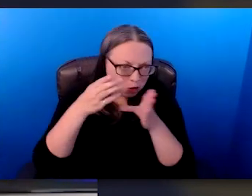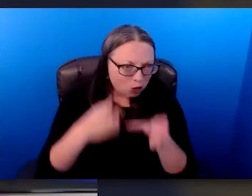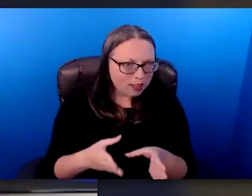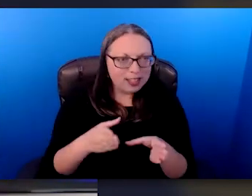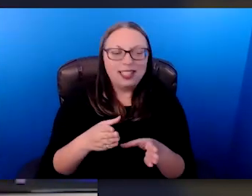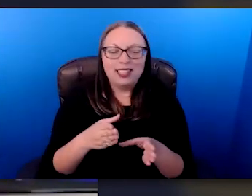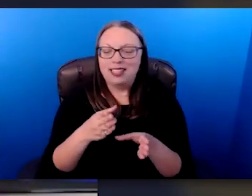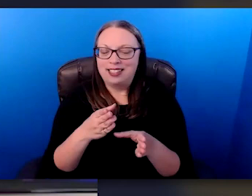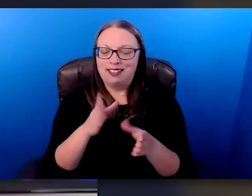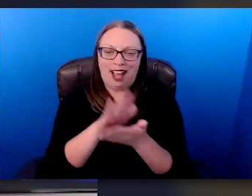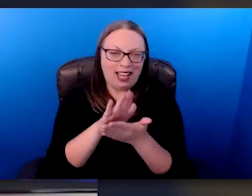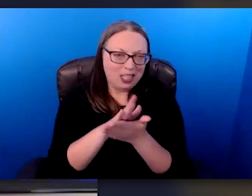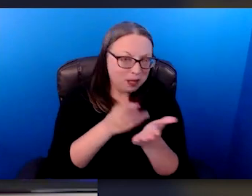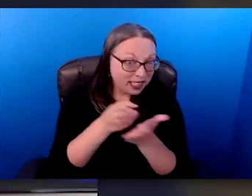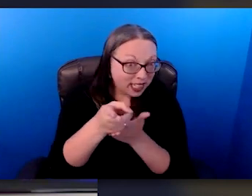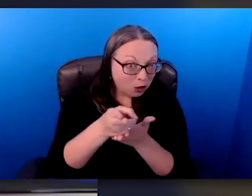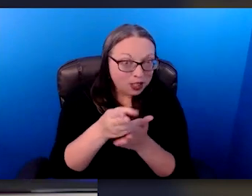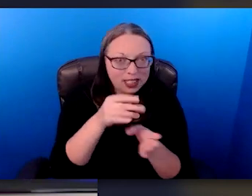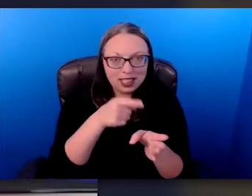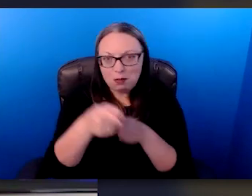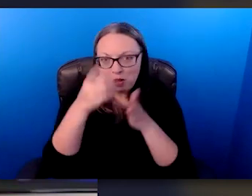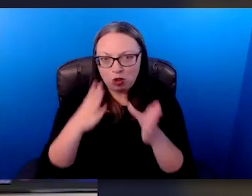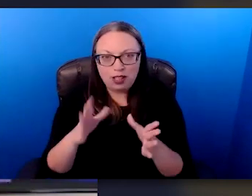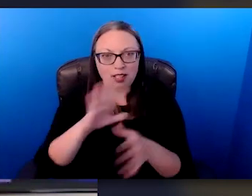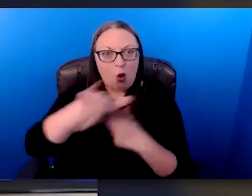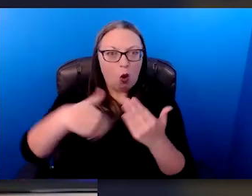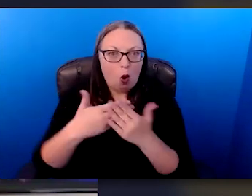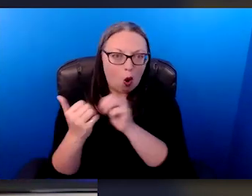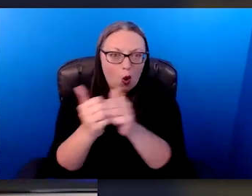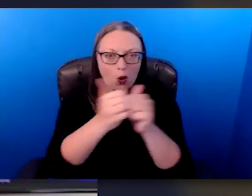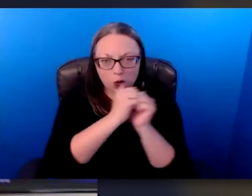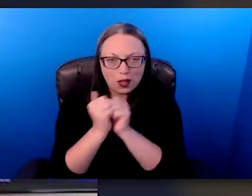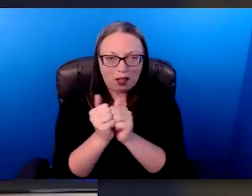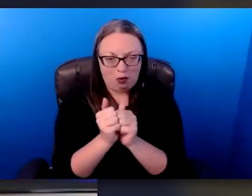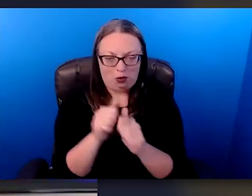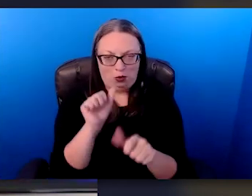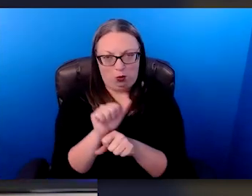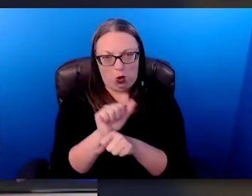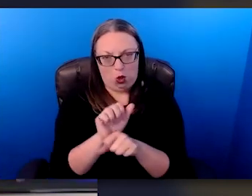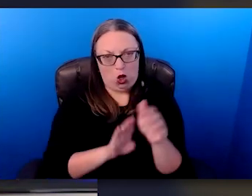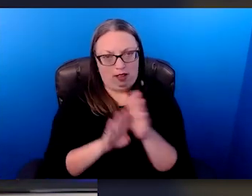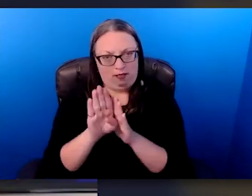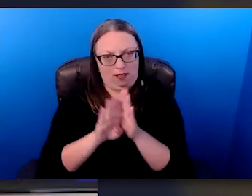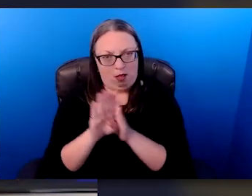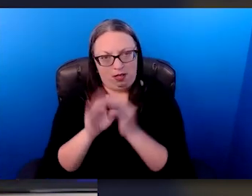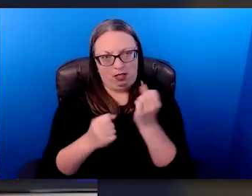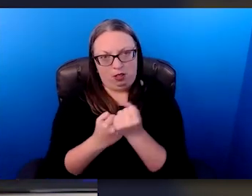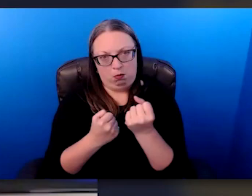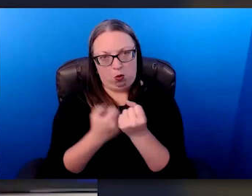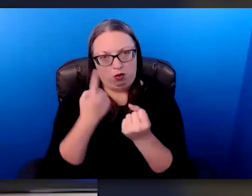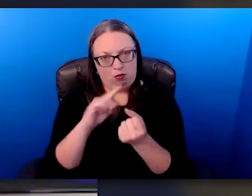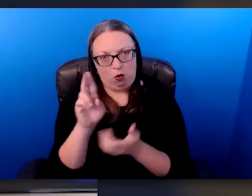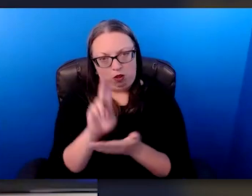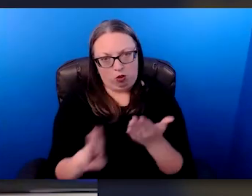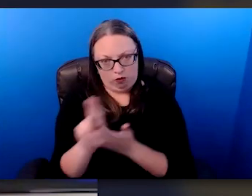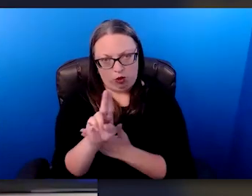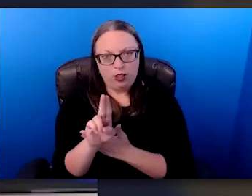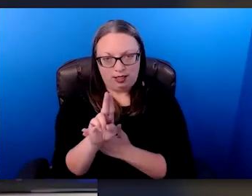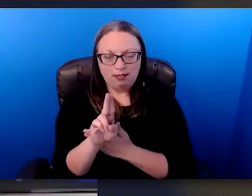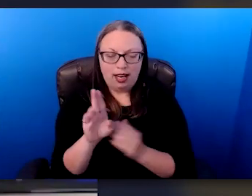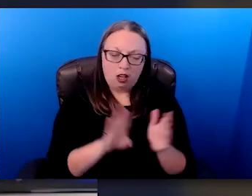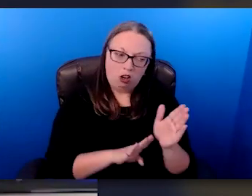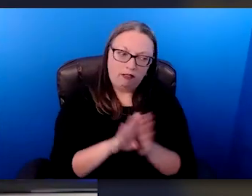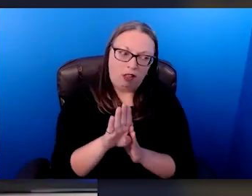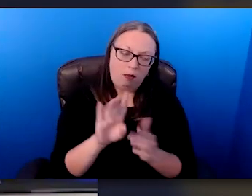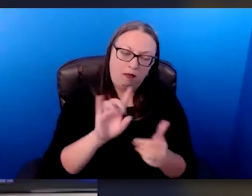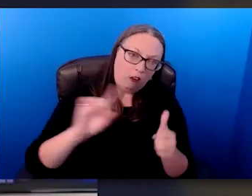all together working on the development of resources and supports across the university. One of the first of which was the development of our initial guidance that